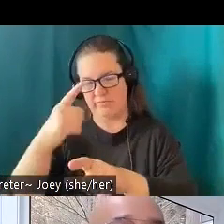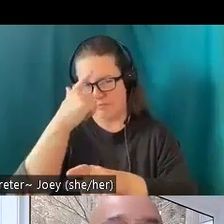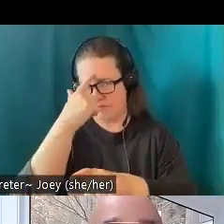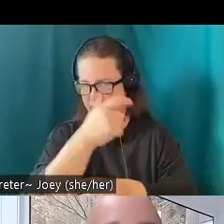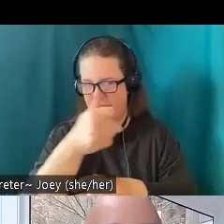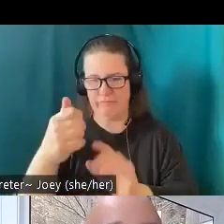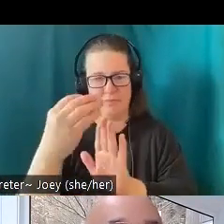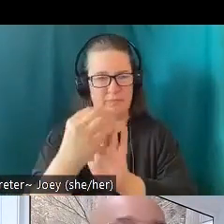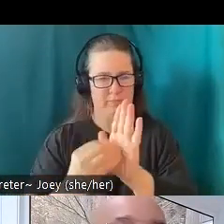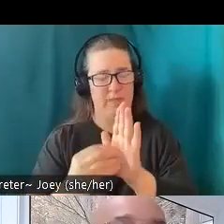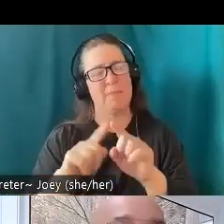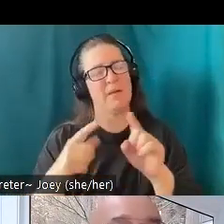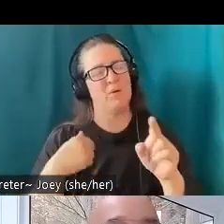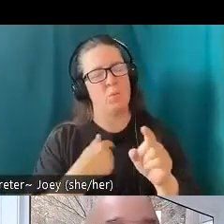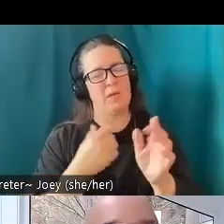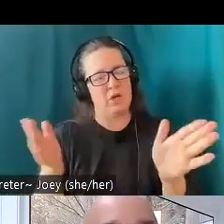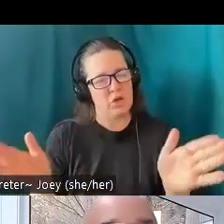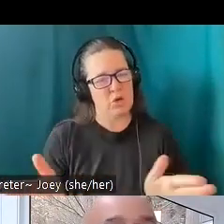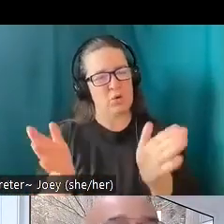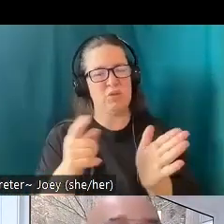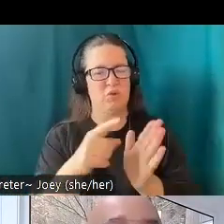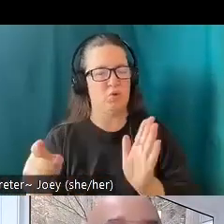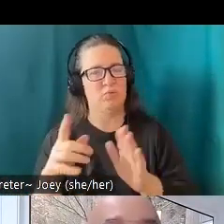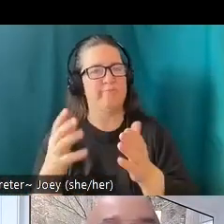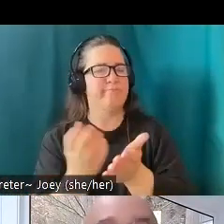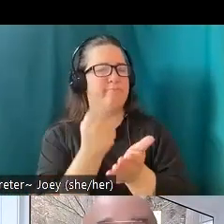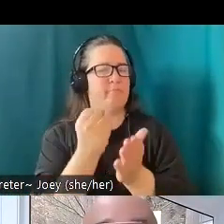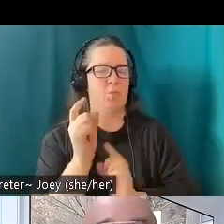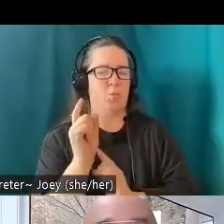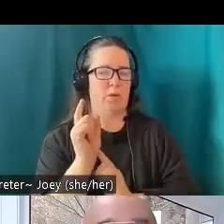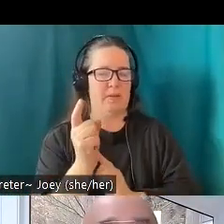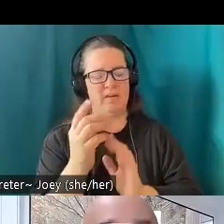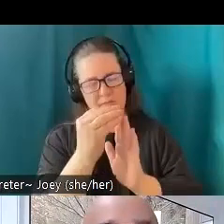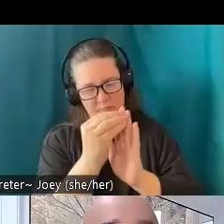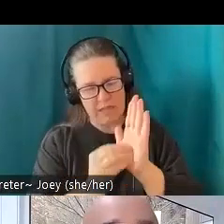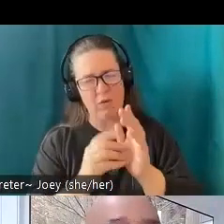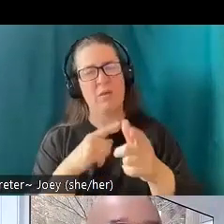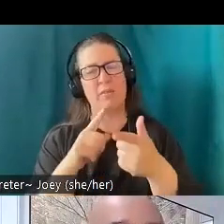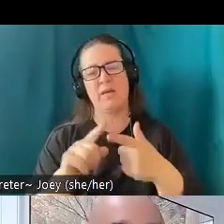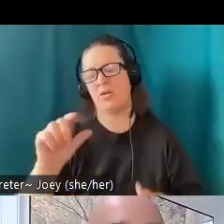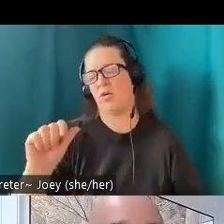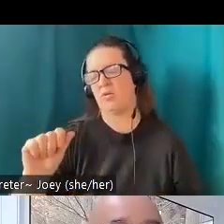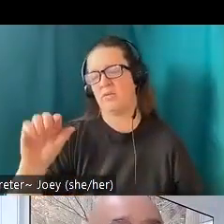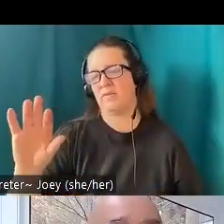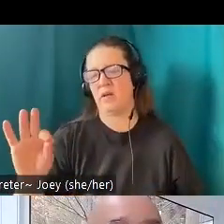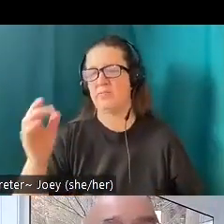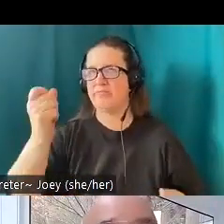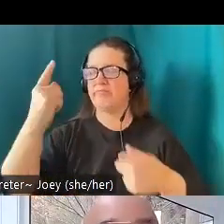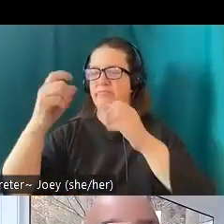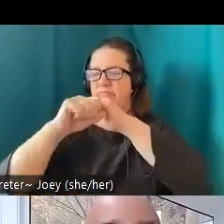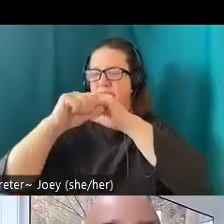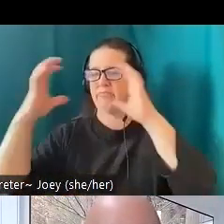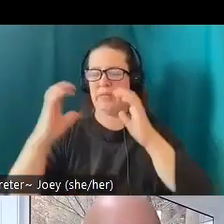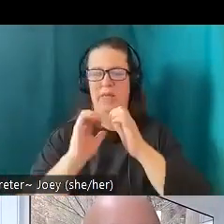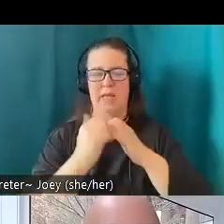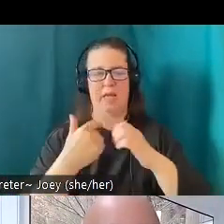take 1 minute to fill out this form so that Arts Fund can understand how we are doing in our outreach and where we need to do